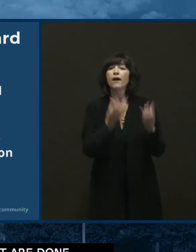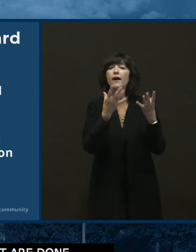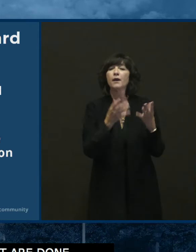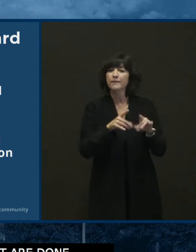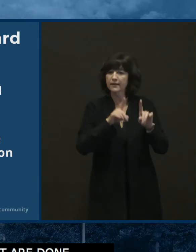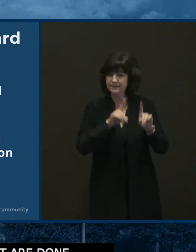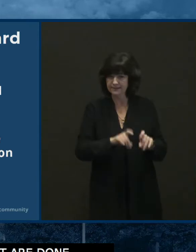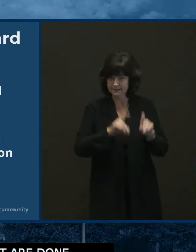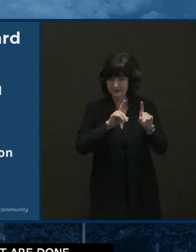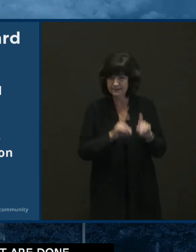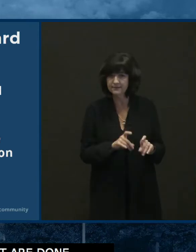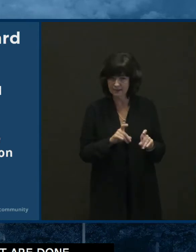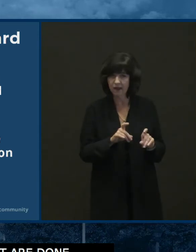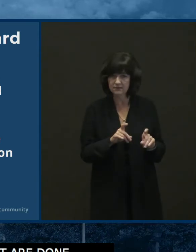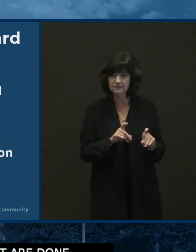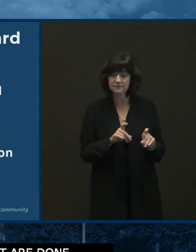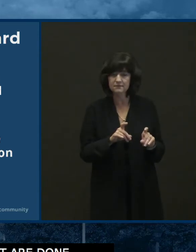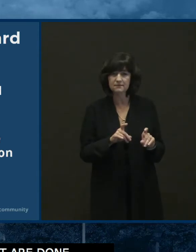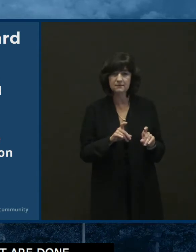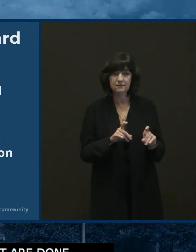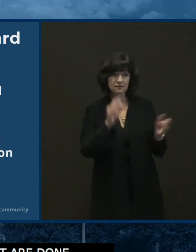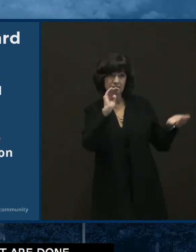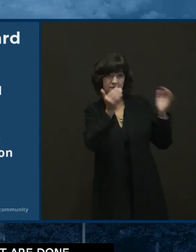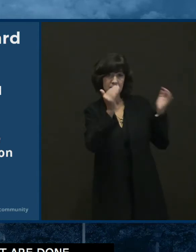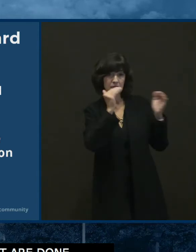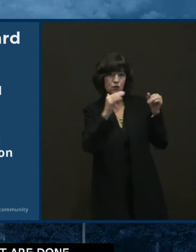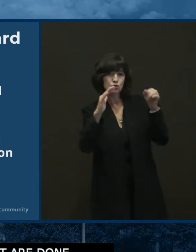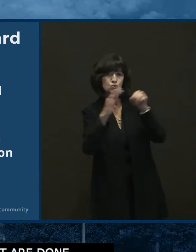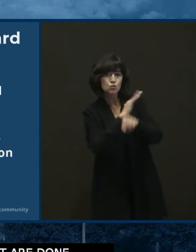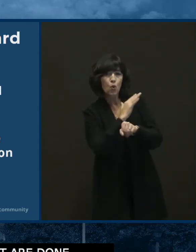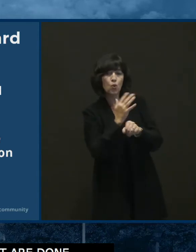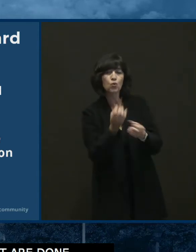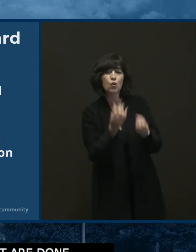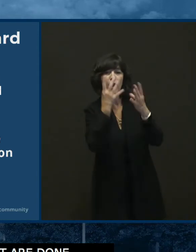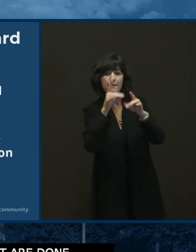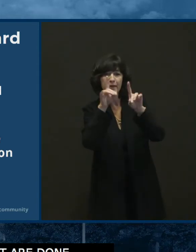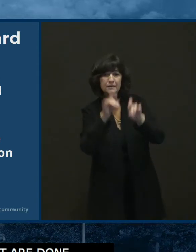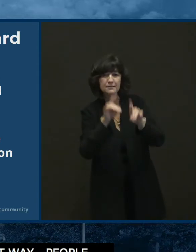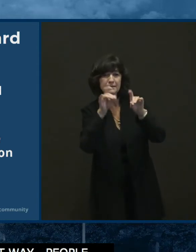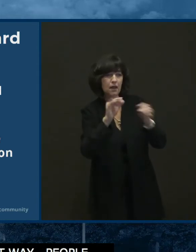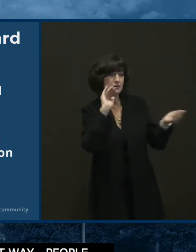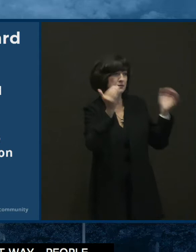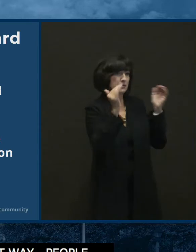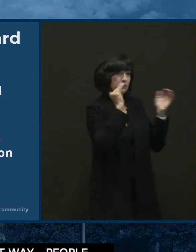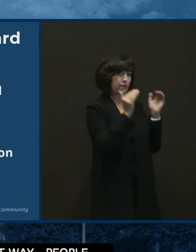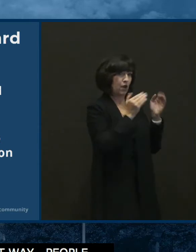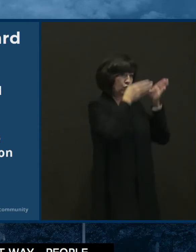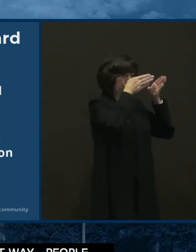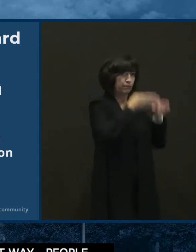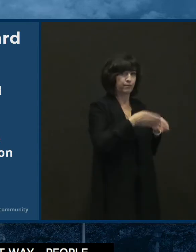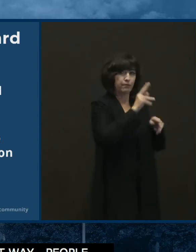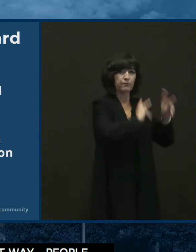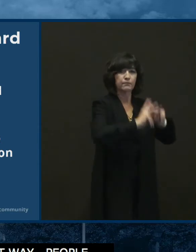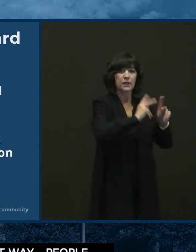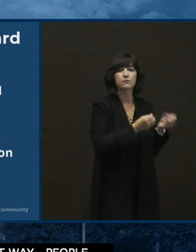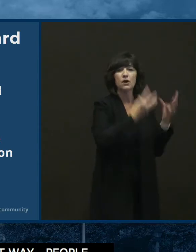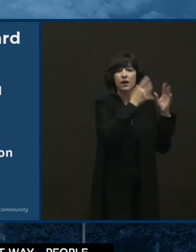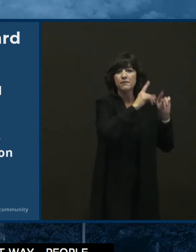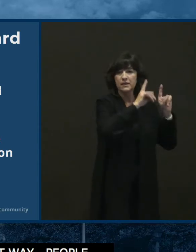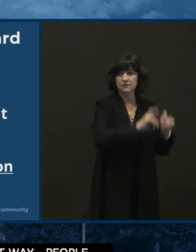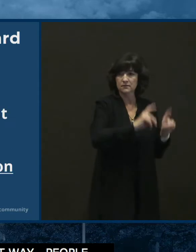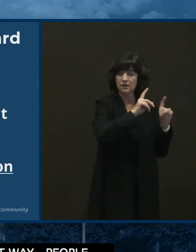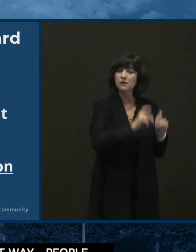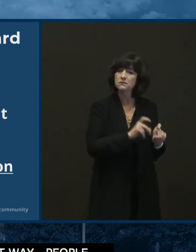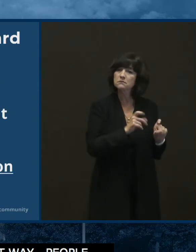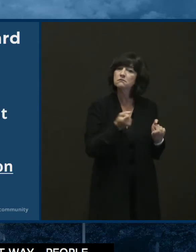as opposed to total tests. There's value and benefit in presenting the information both